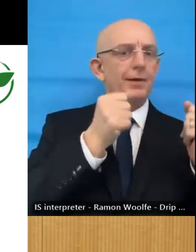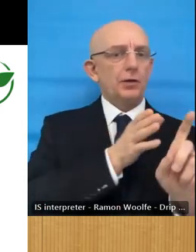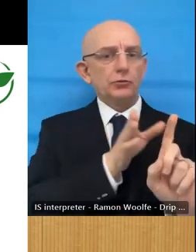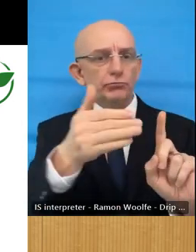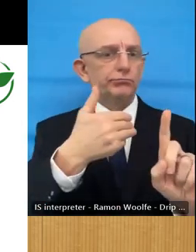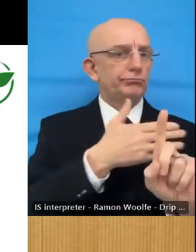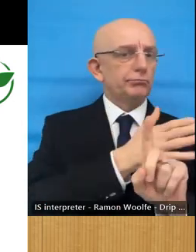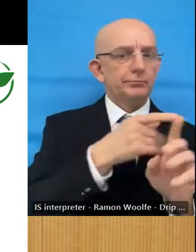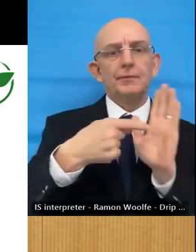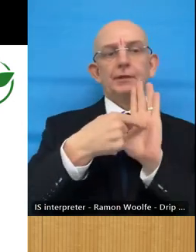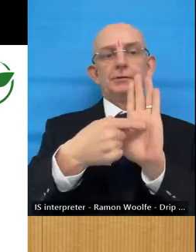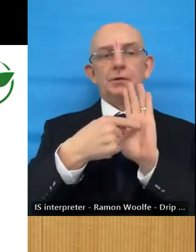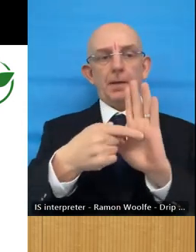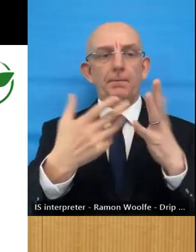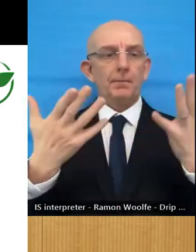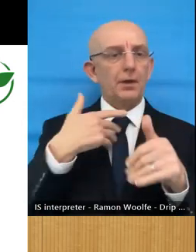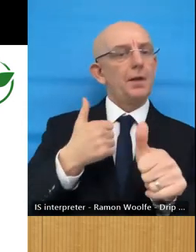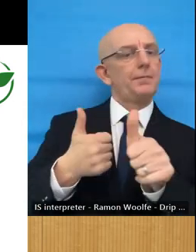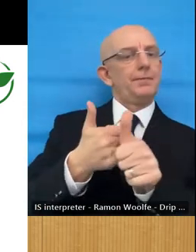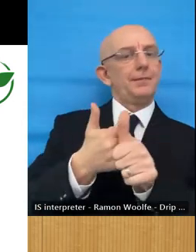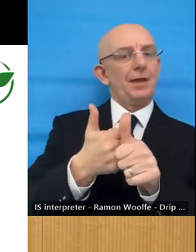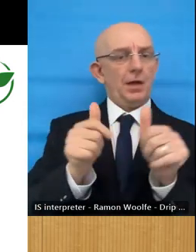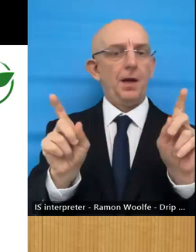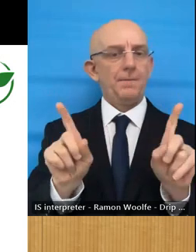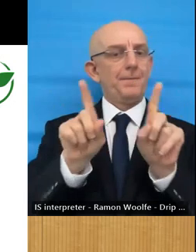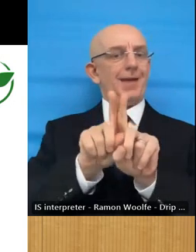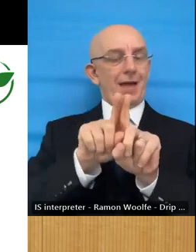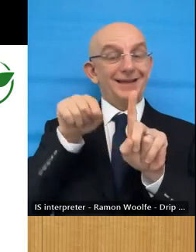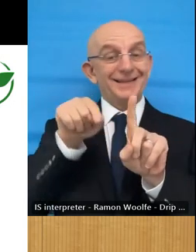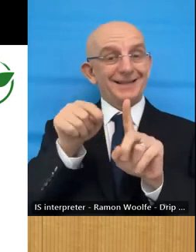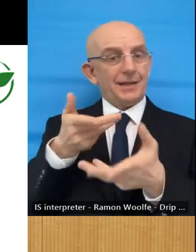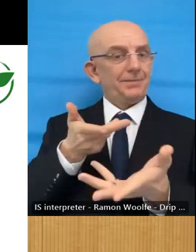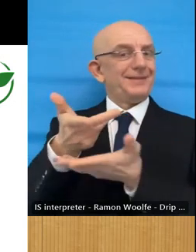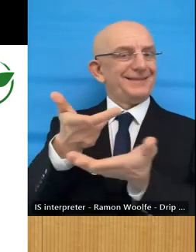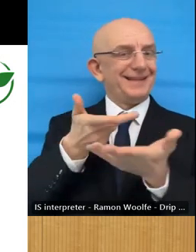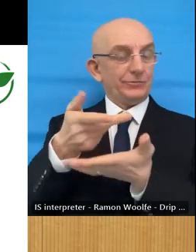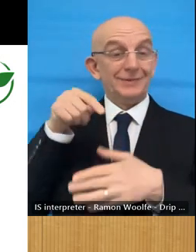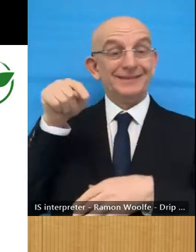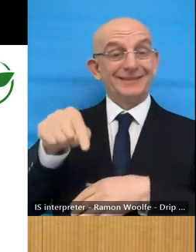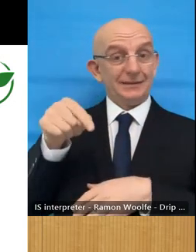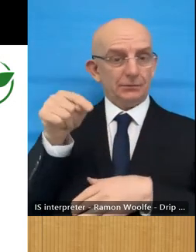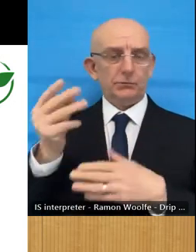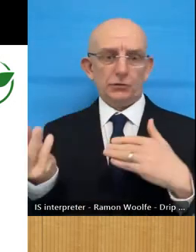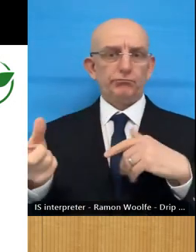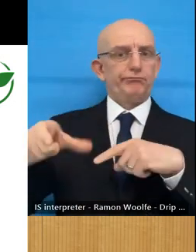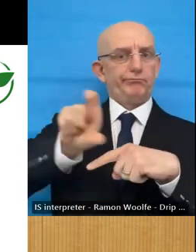high quality integrative education for the children that would not be available anywhere else.